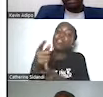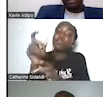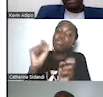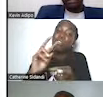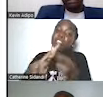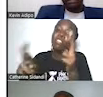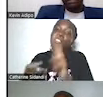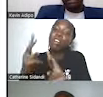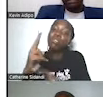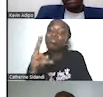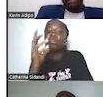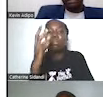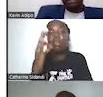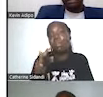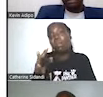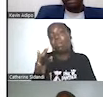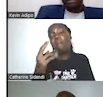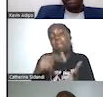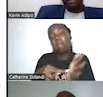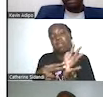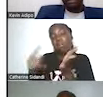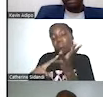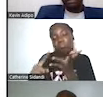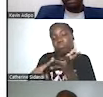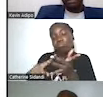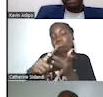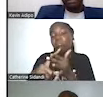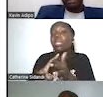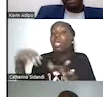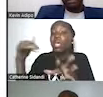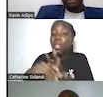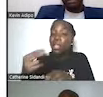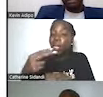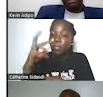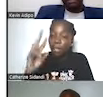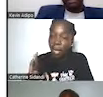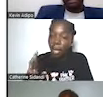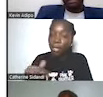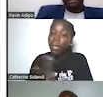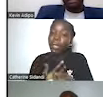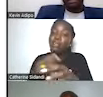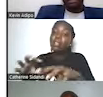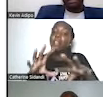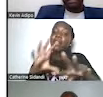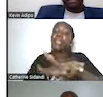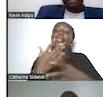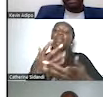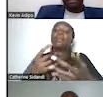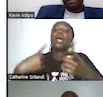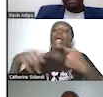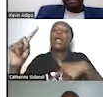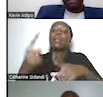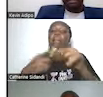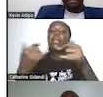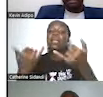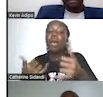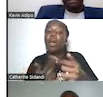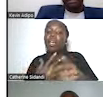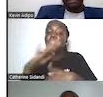3 means this and this. In HR, we are still struggling to get this right. So currently, all of us are doing their own